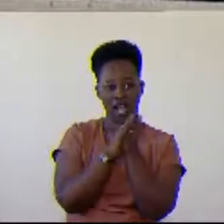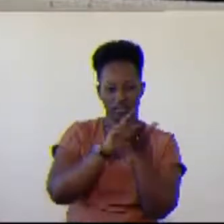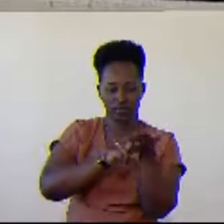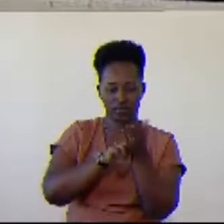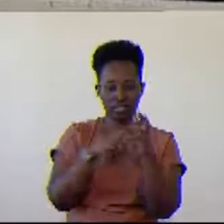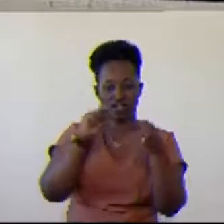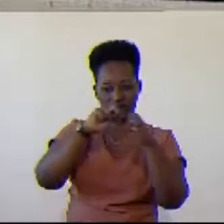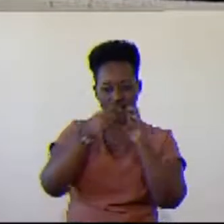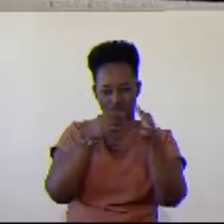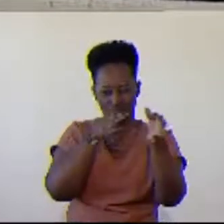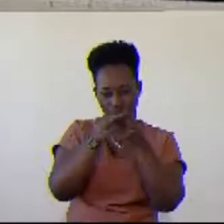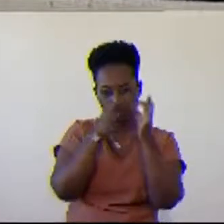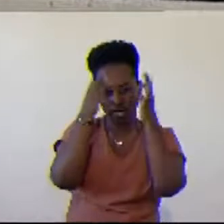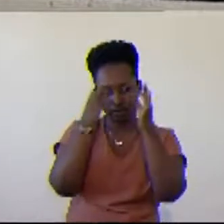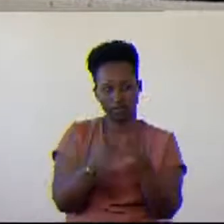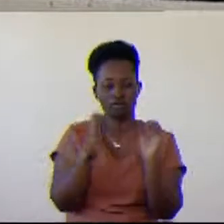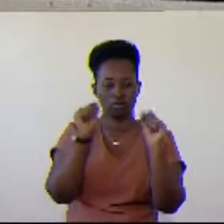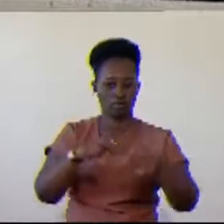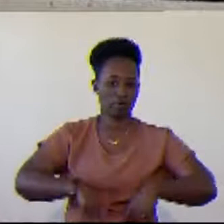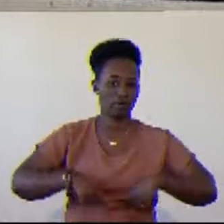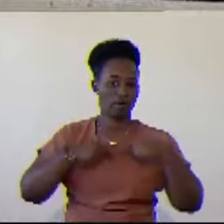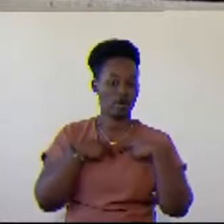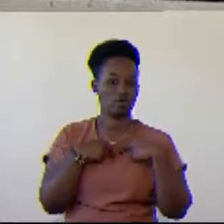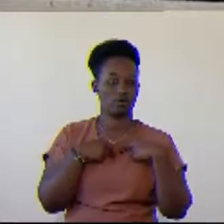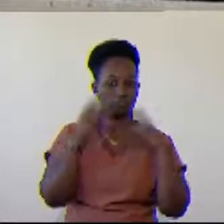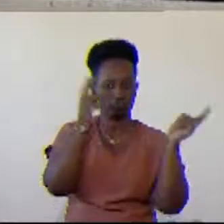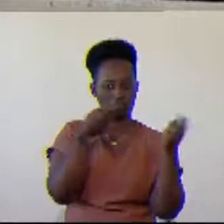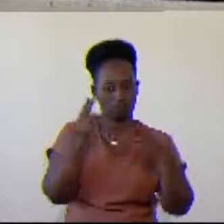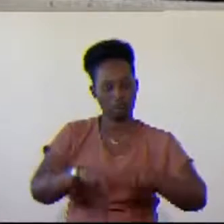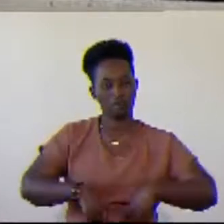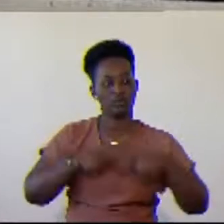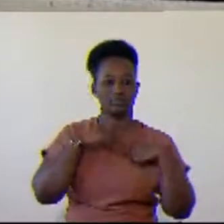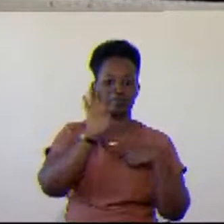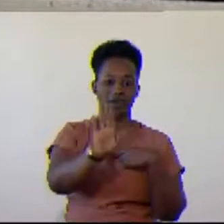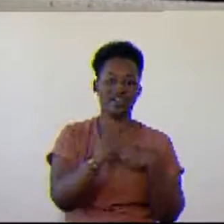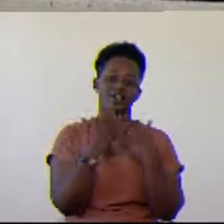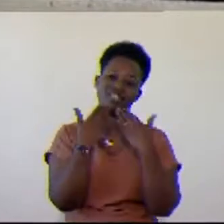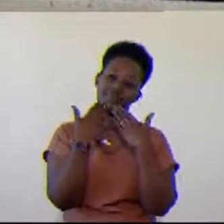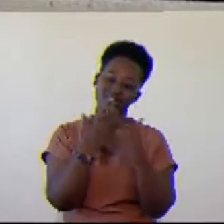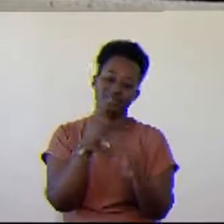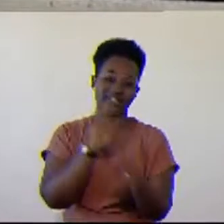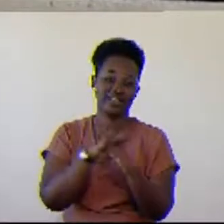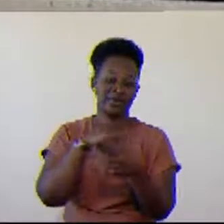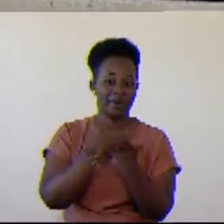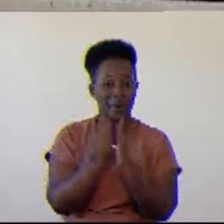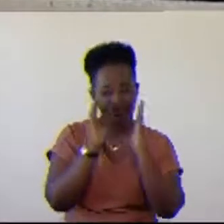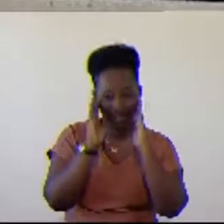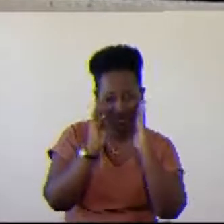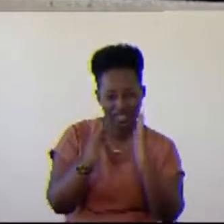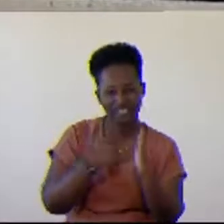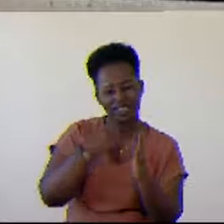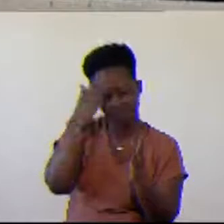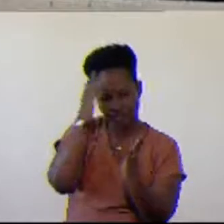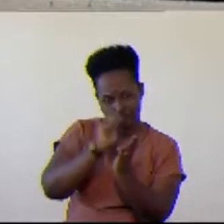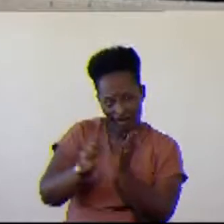phenomena, things that you can experience in your daily life. I want to thank you again for being good students and being attentive. I know you have been taking